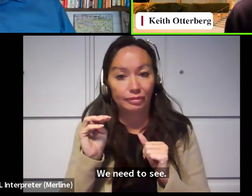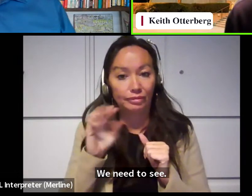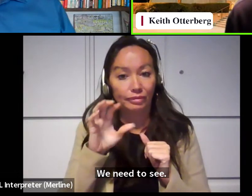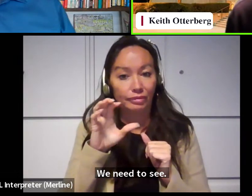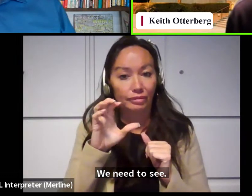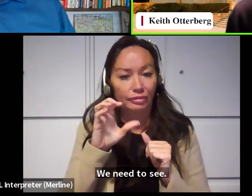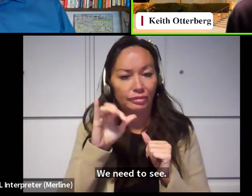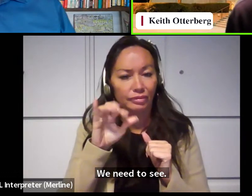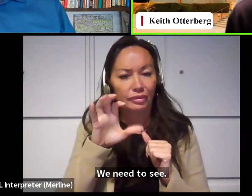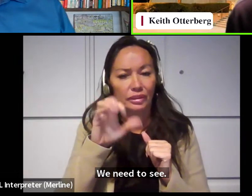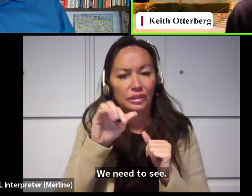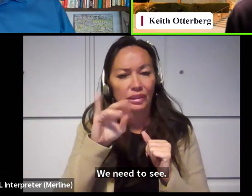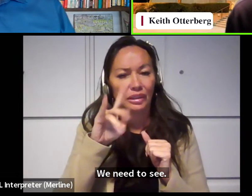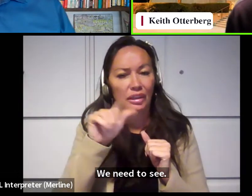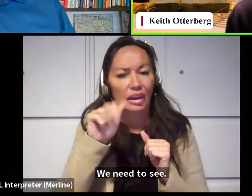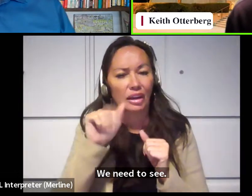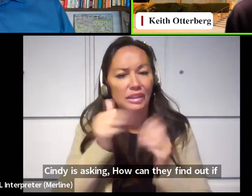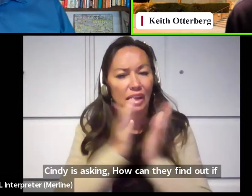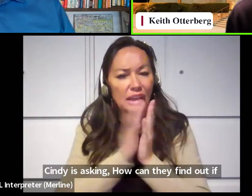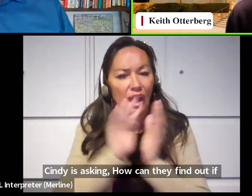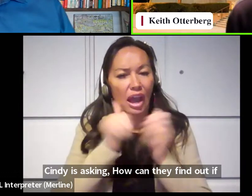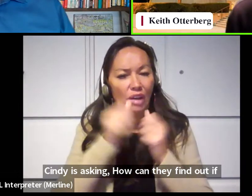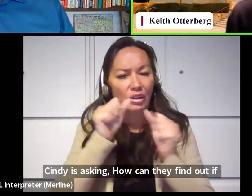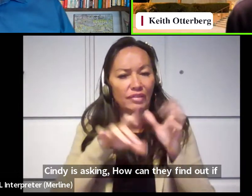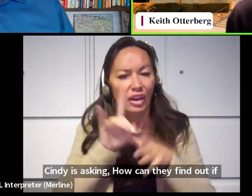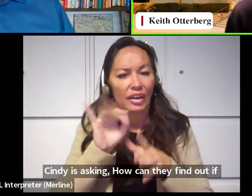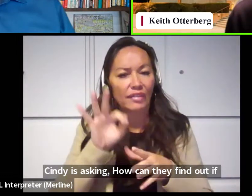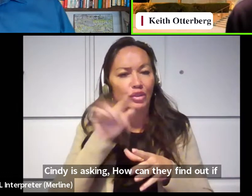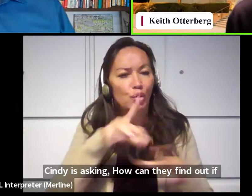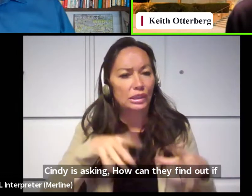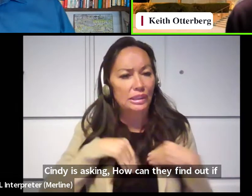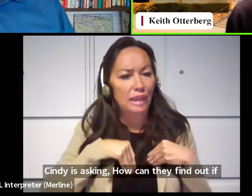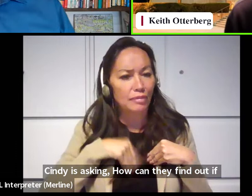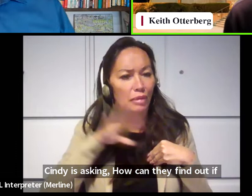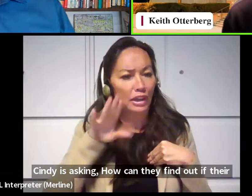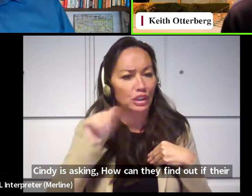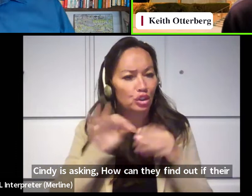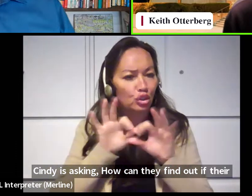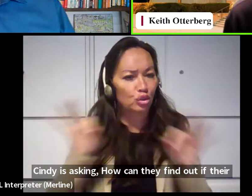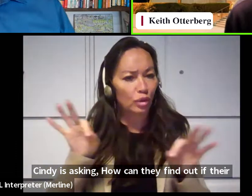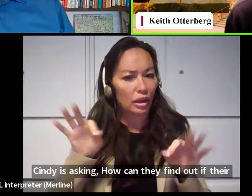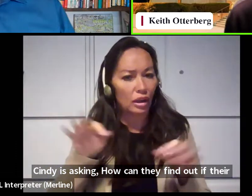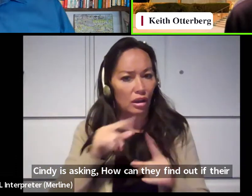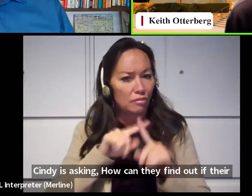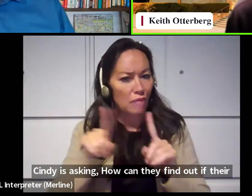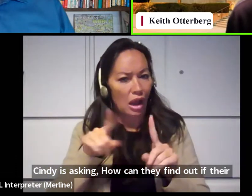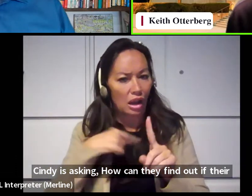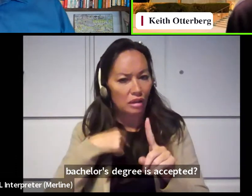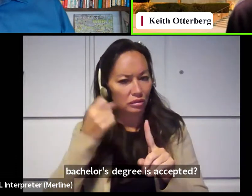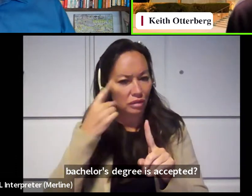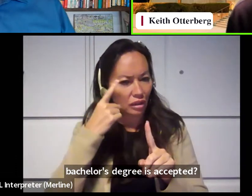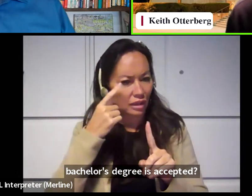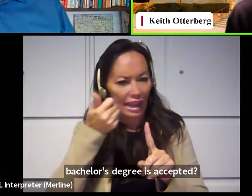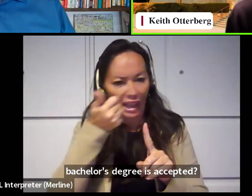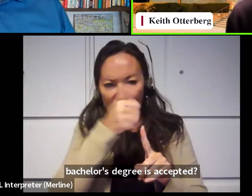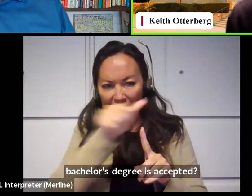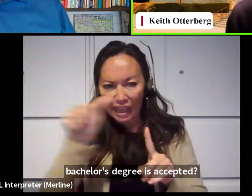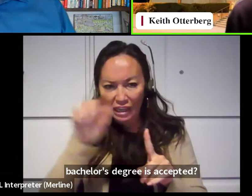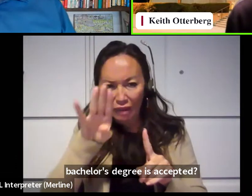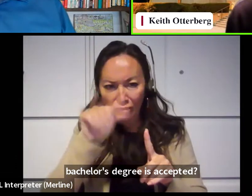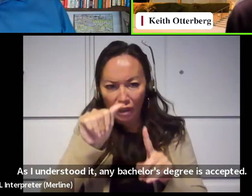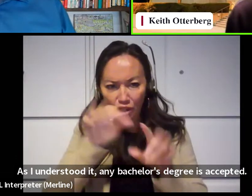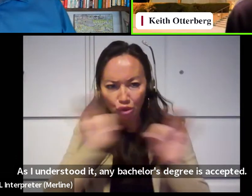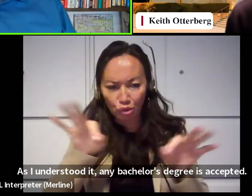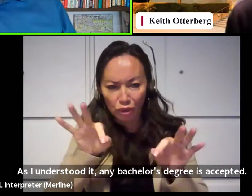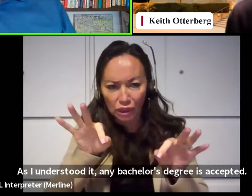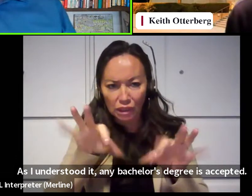Cindiana is asking, how can they find out if their bachelor's degree is accepted? As I understood it, any bachelor's degree is accepted if it's from a Correct.